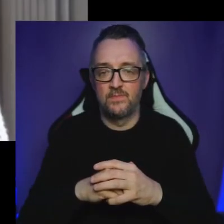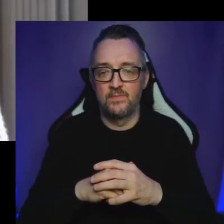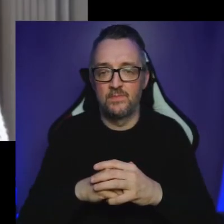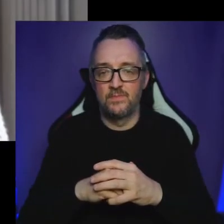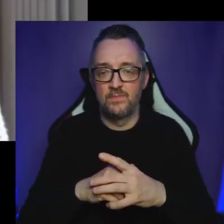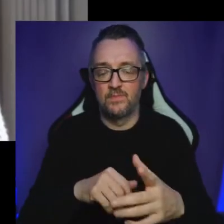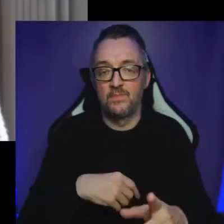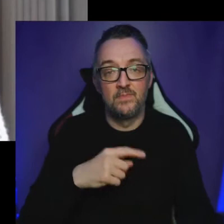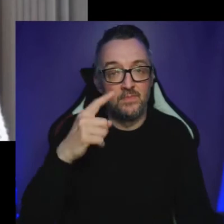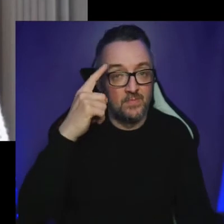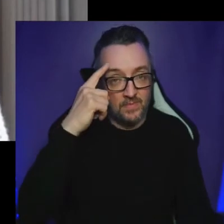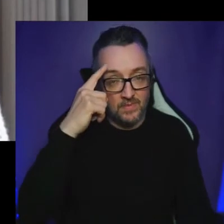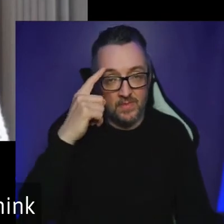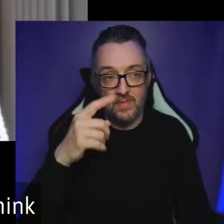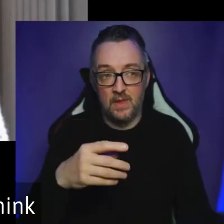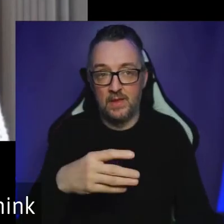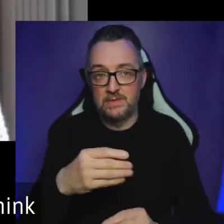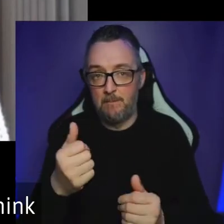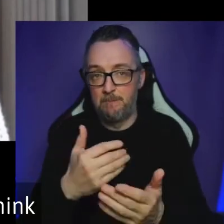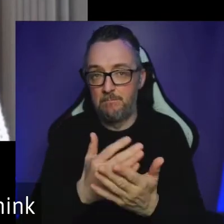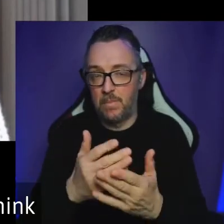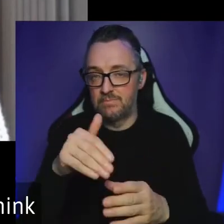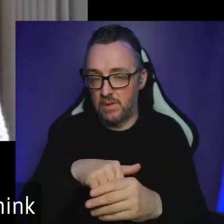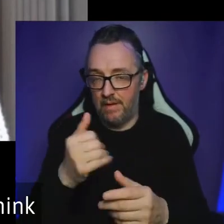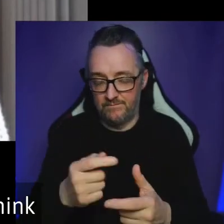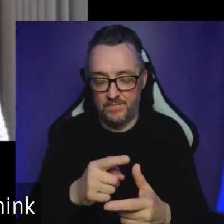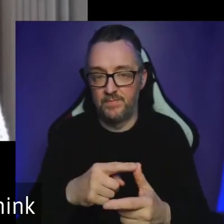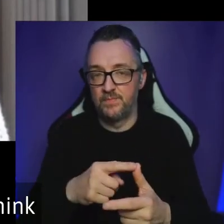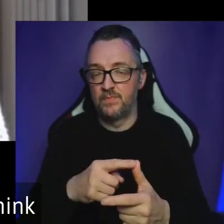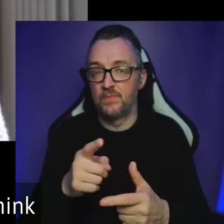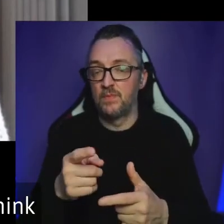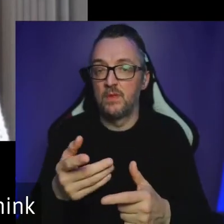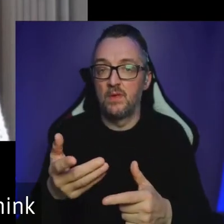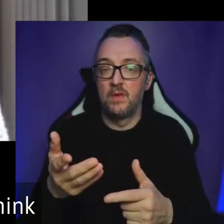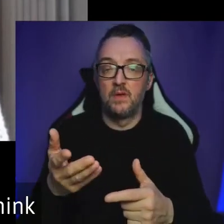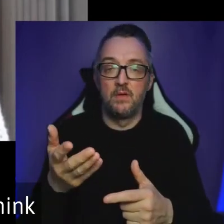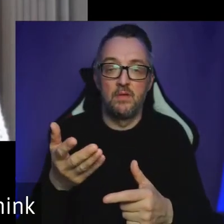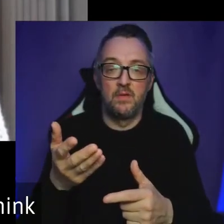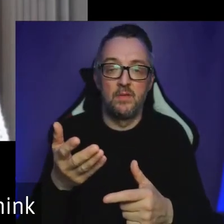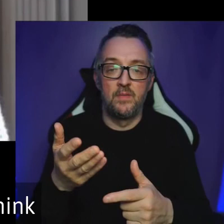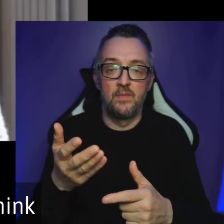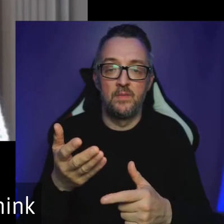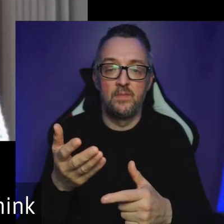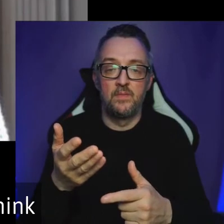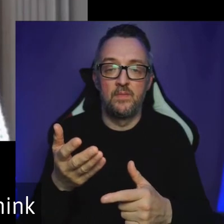I think there's a couple of parts to this. So I think from a